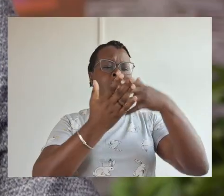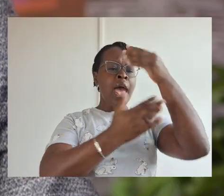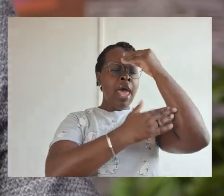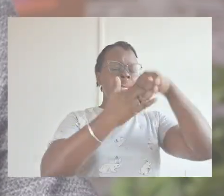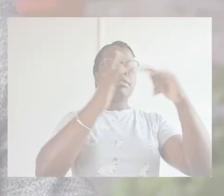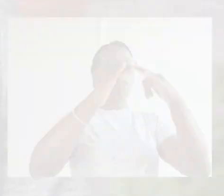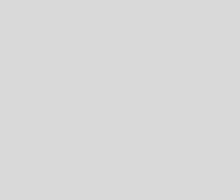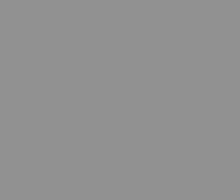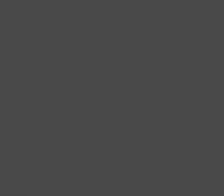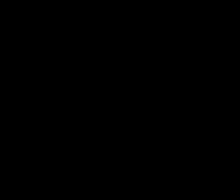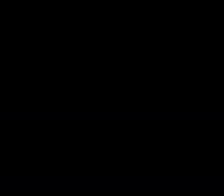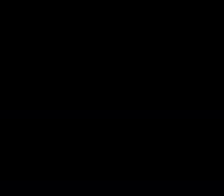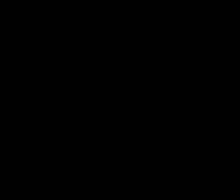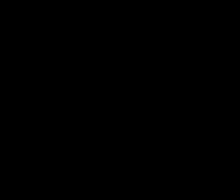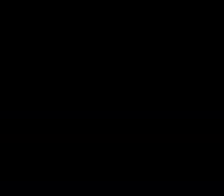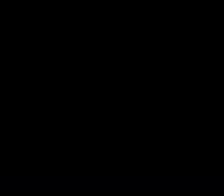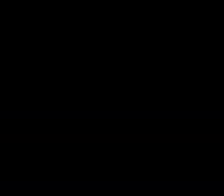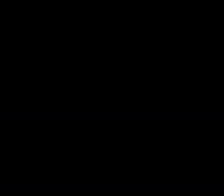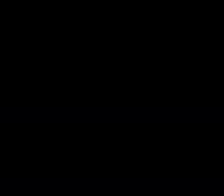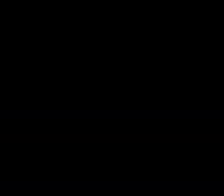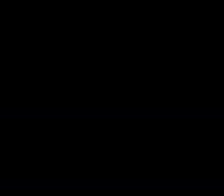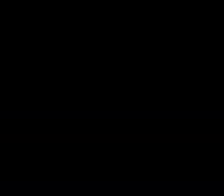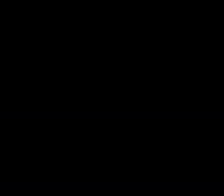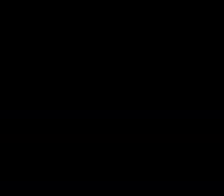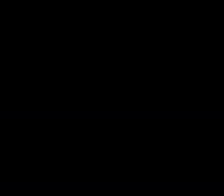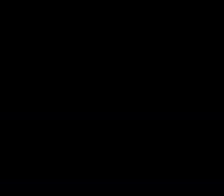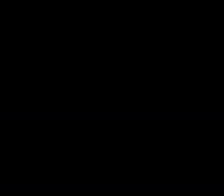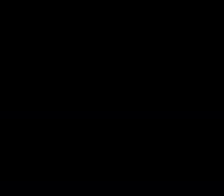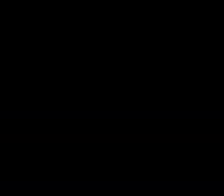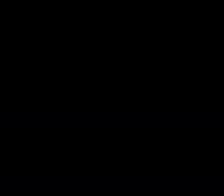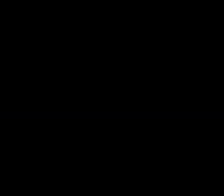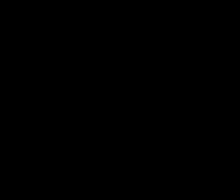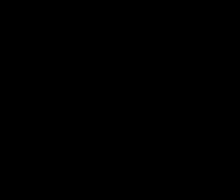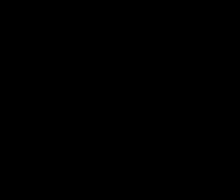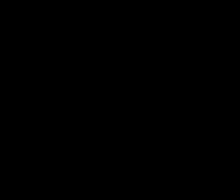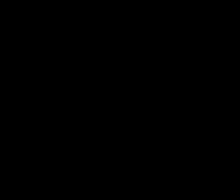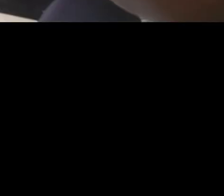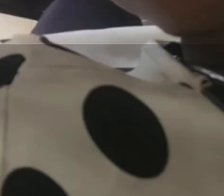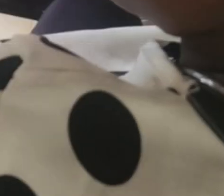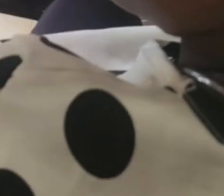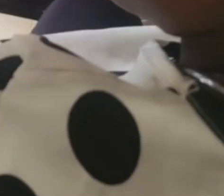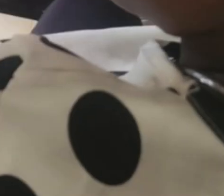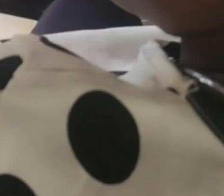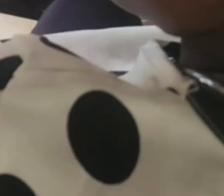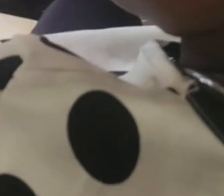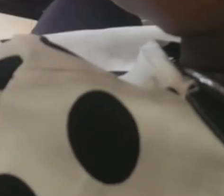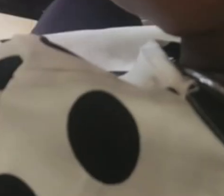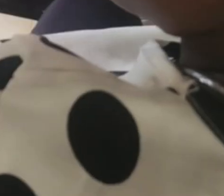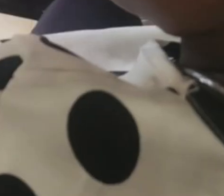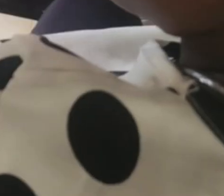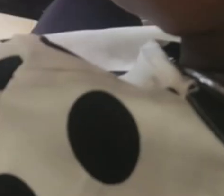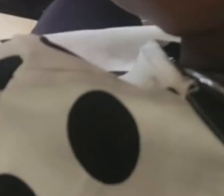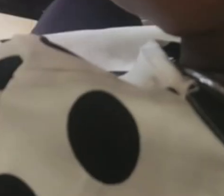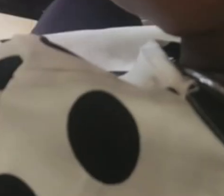and settlements. Kenya is shifting from a camp-based humanitarian model to an inclusive development-focused approach where refugees and